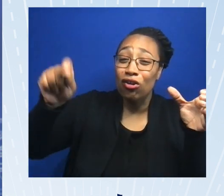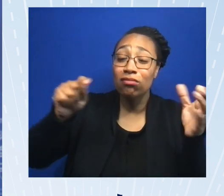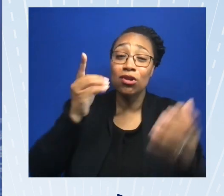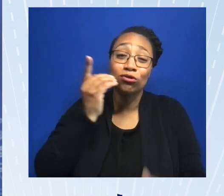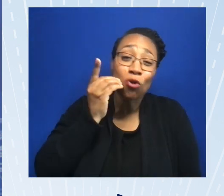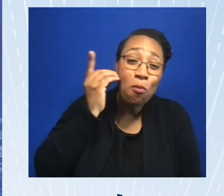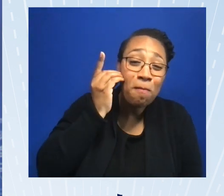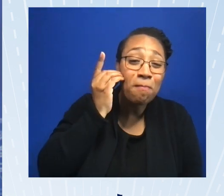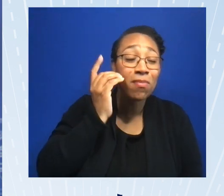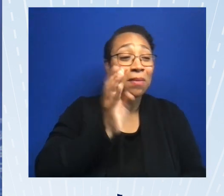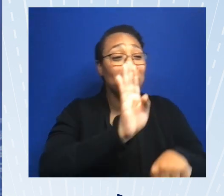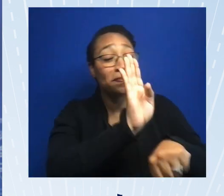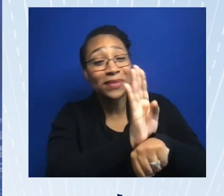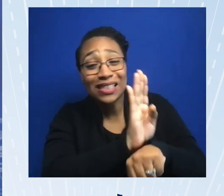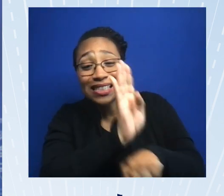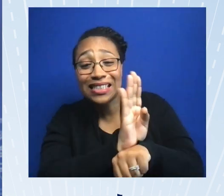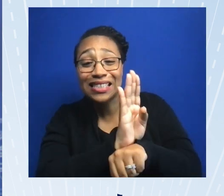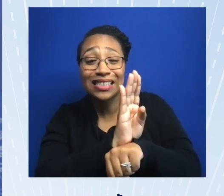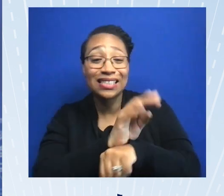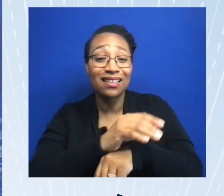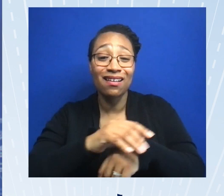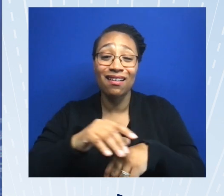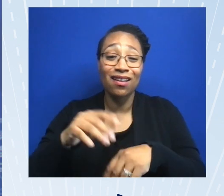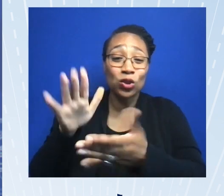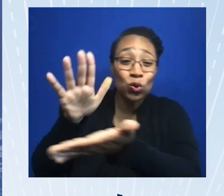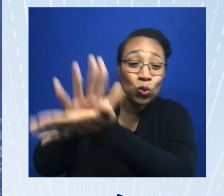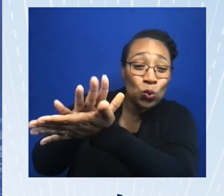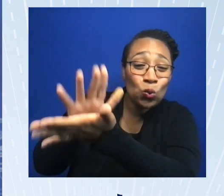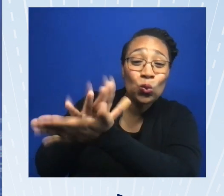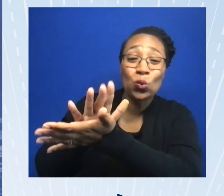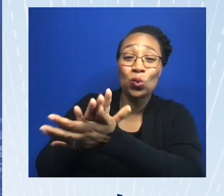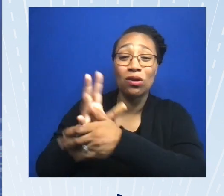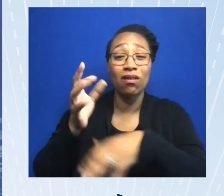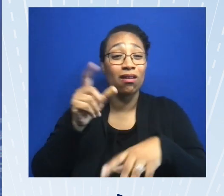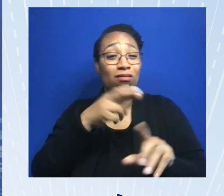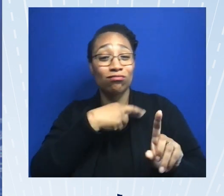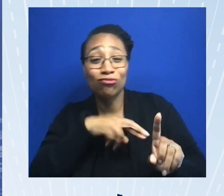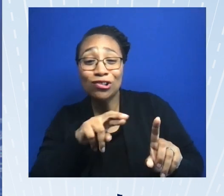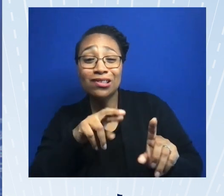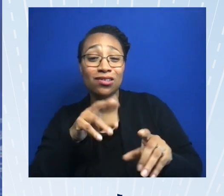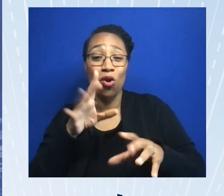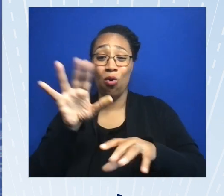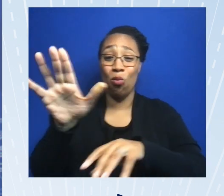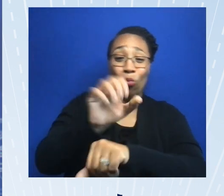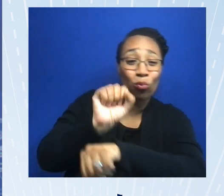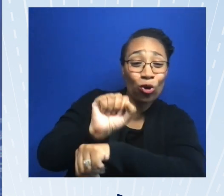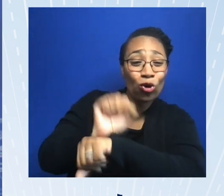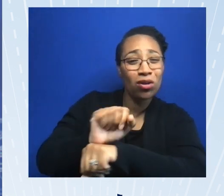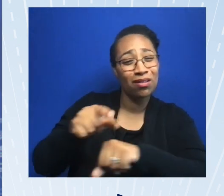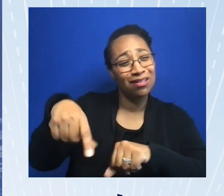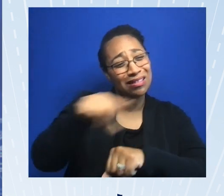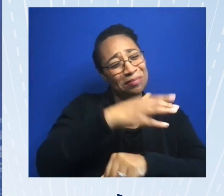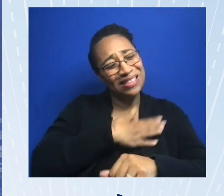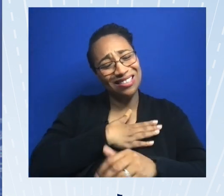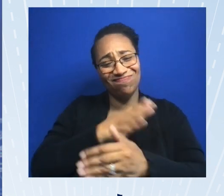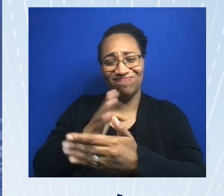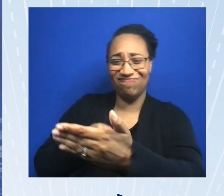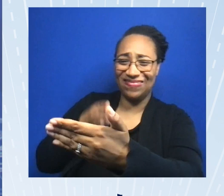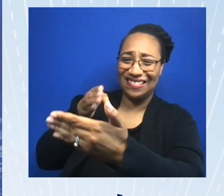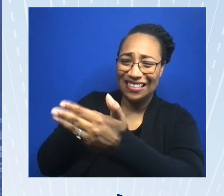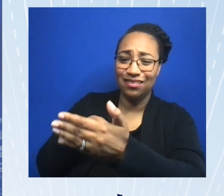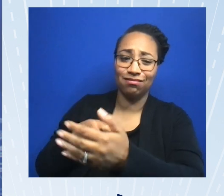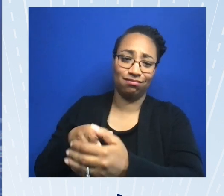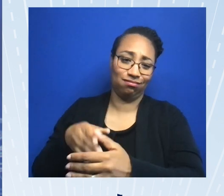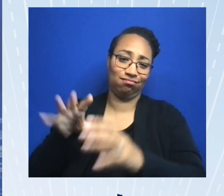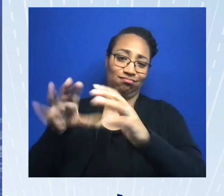counter anti-Semitism and all other forms of hate. We all have to do our part. It's essential